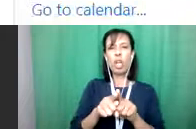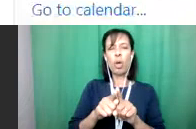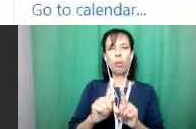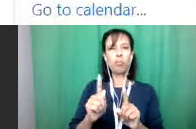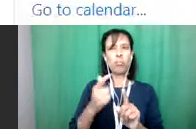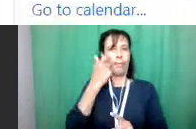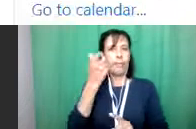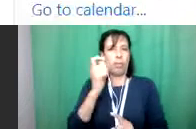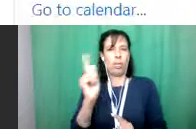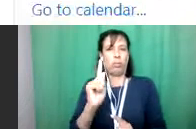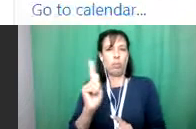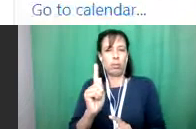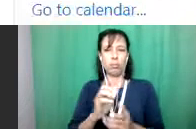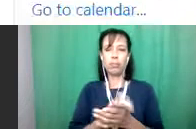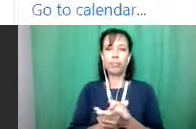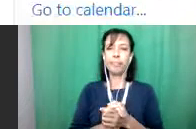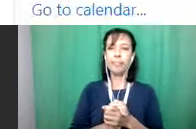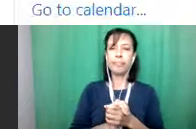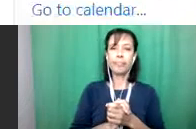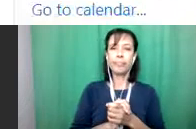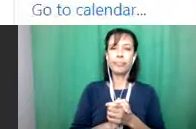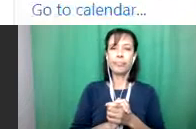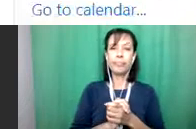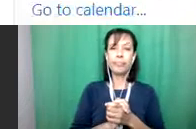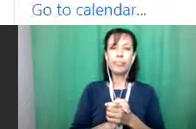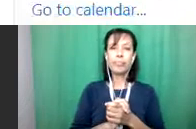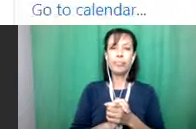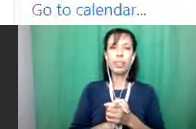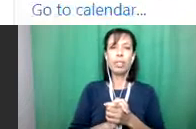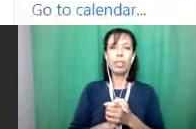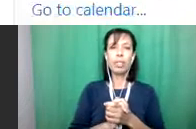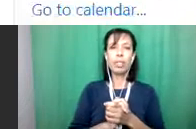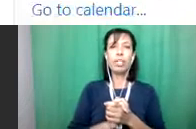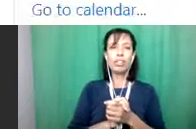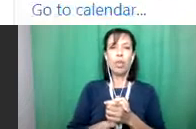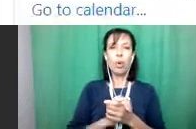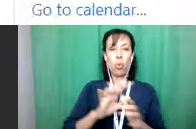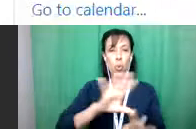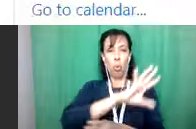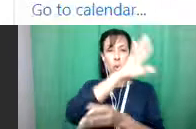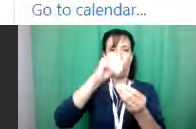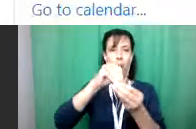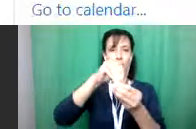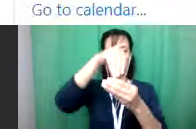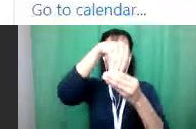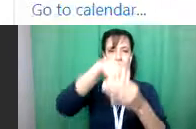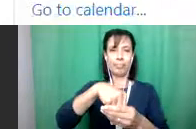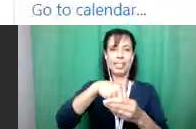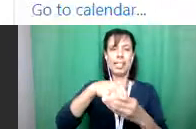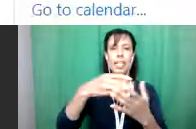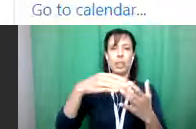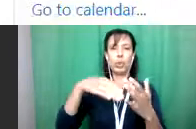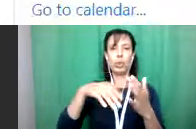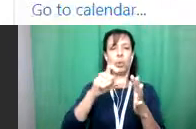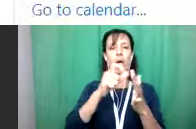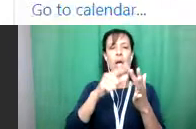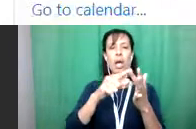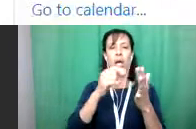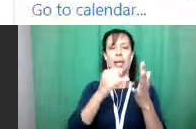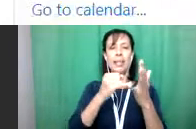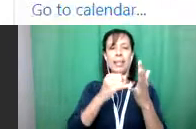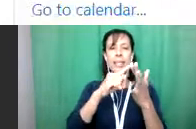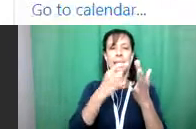that stuff as a single report called a dissertation. And the hand-in for that dissertation